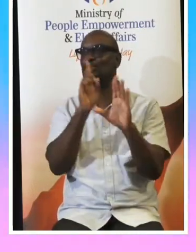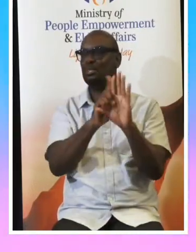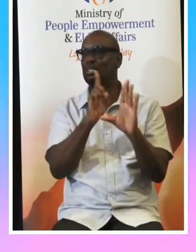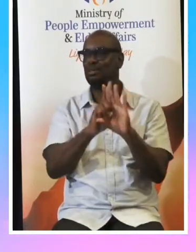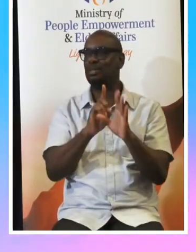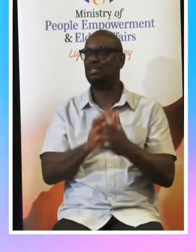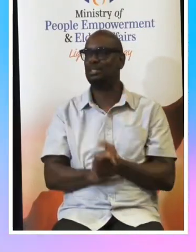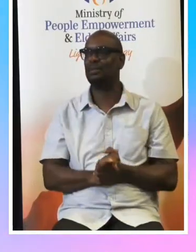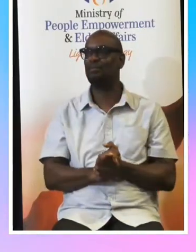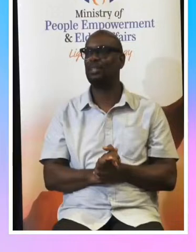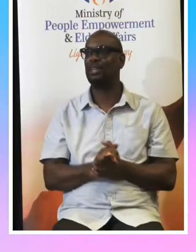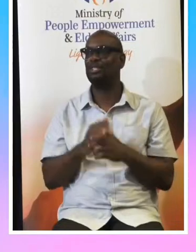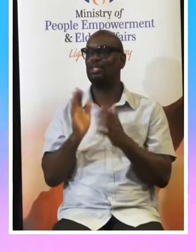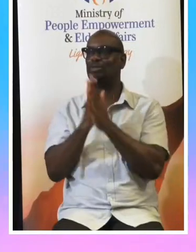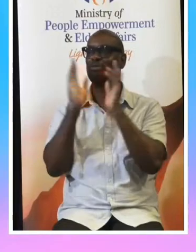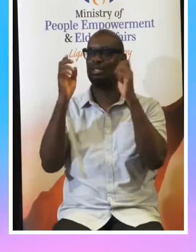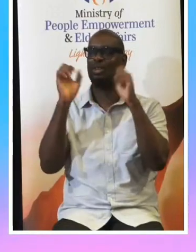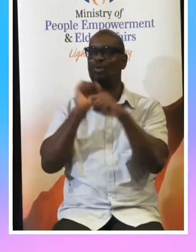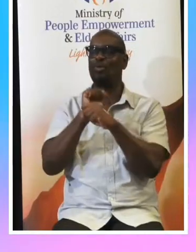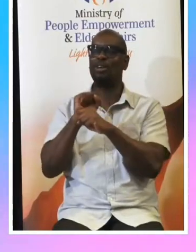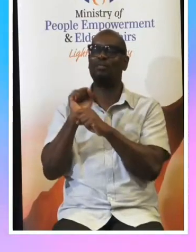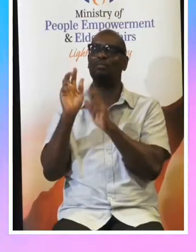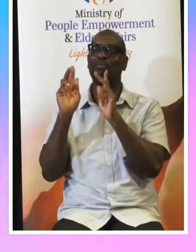in applauding them.